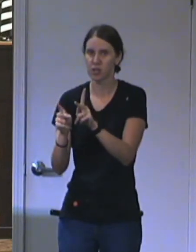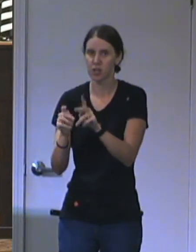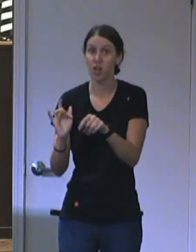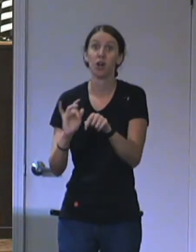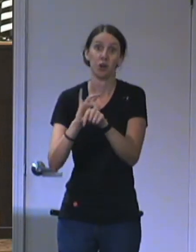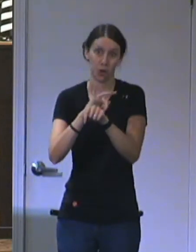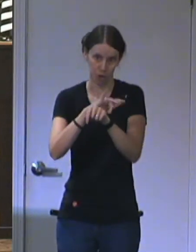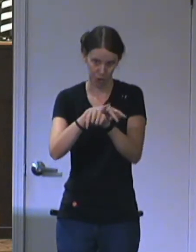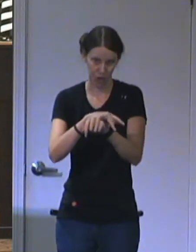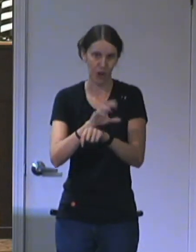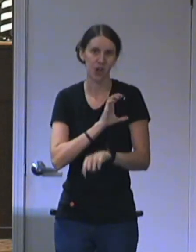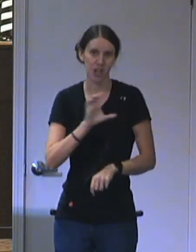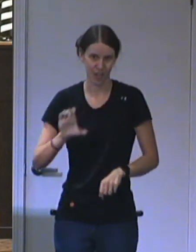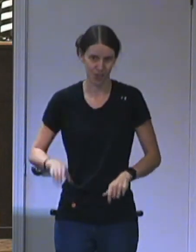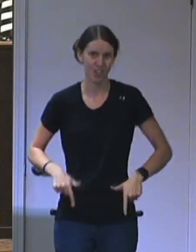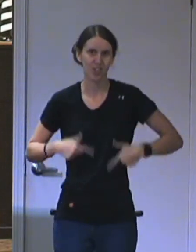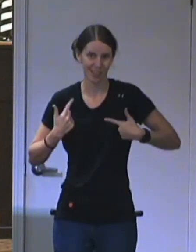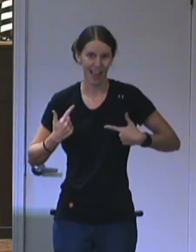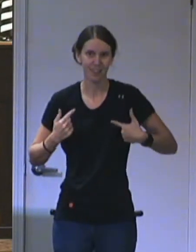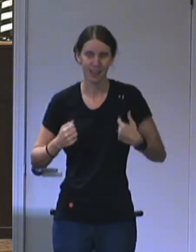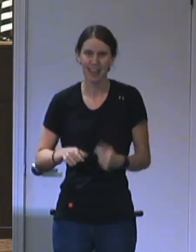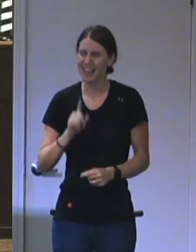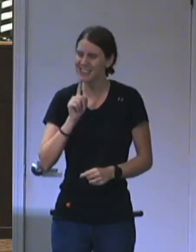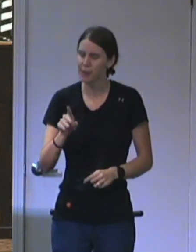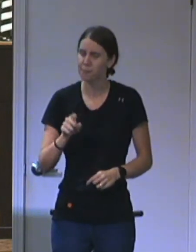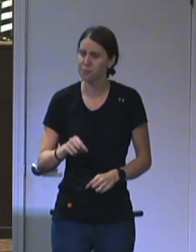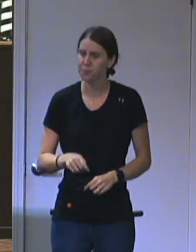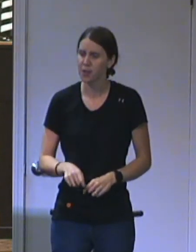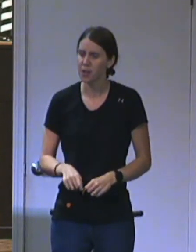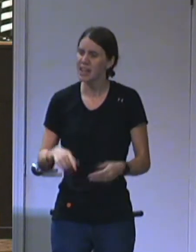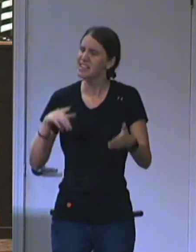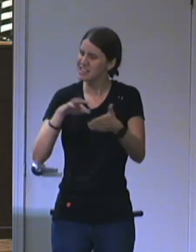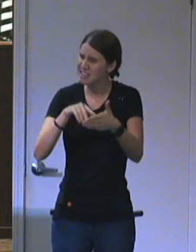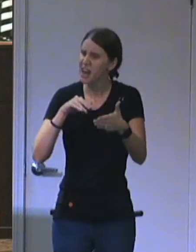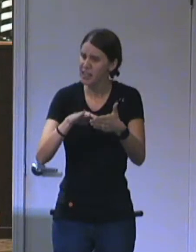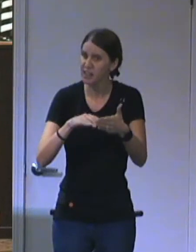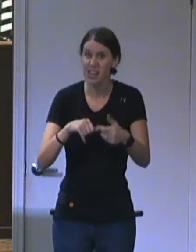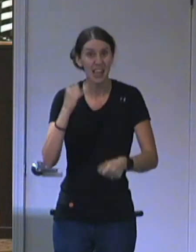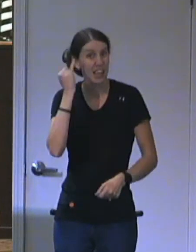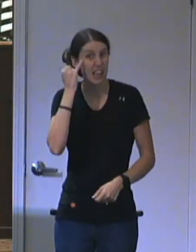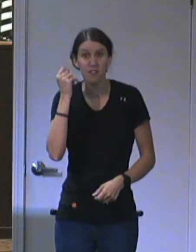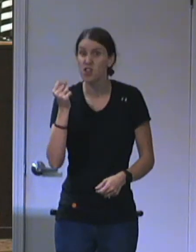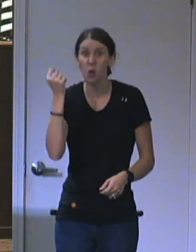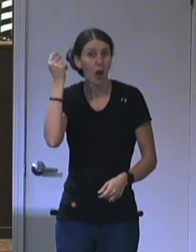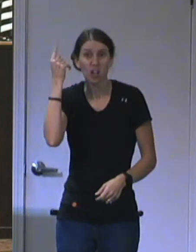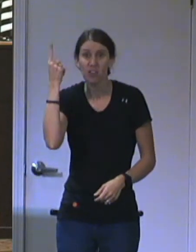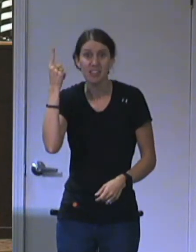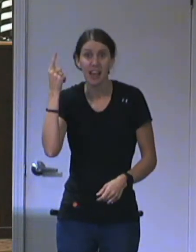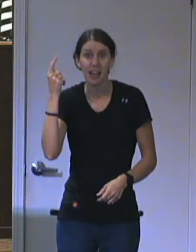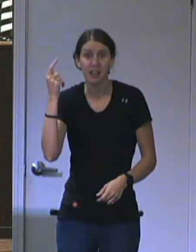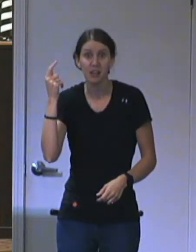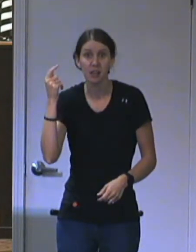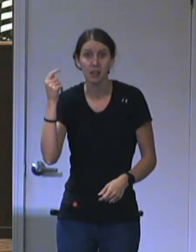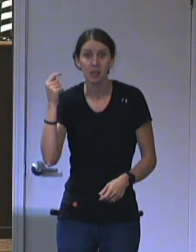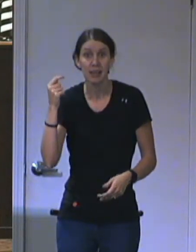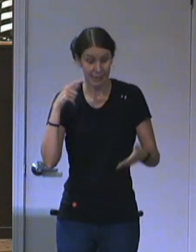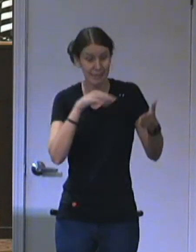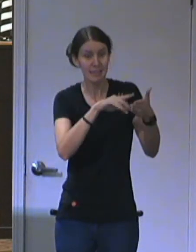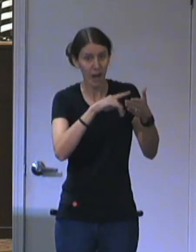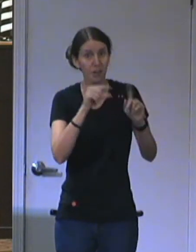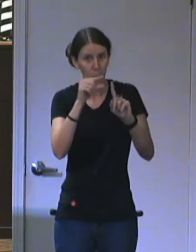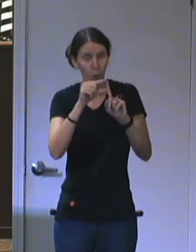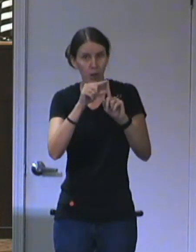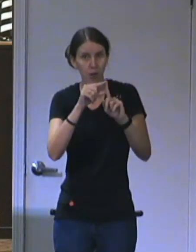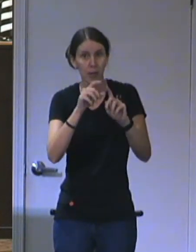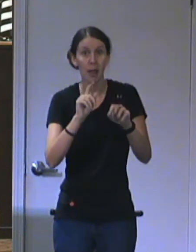in their Christian life, I say, go through it, and if there's something you don't understand, you can study it, that's fine. But